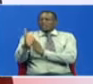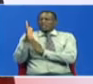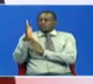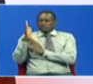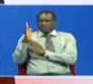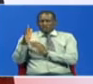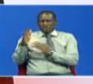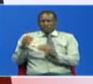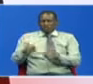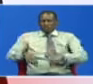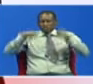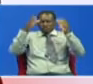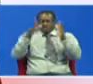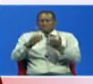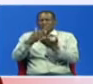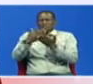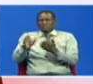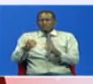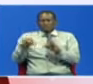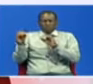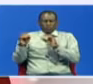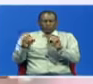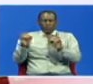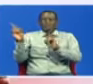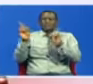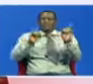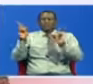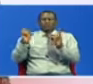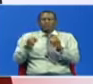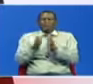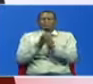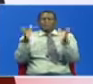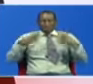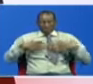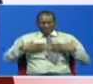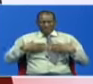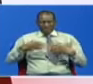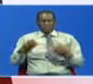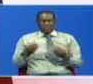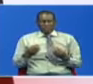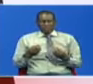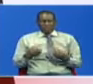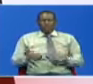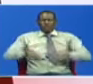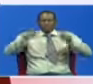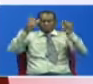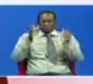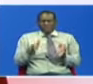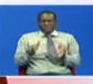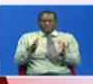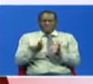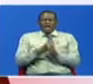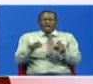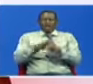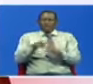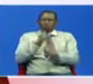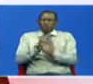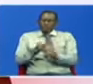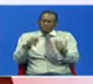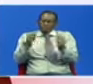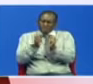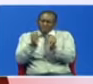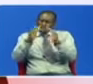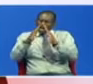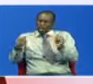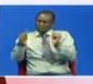apparatus, Department of Immigration, the public health officials, and the Nyumba Kumi initiative